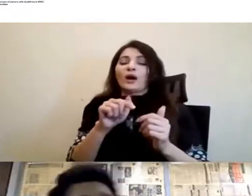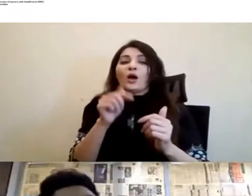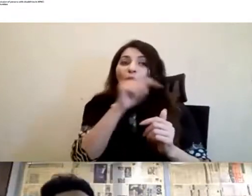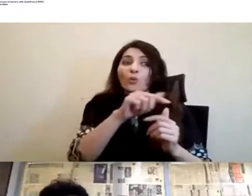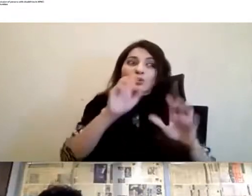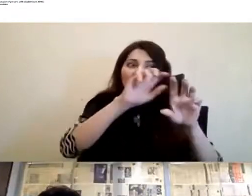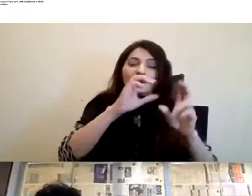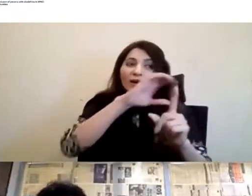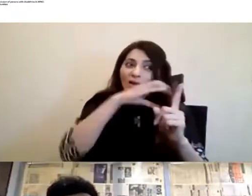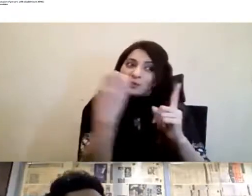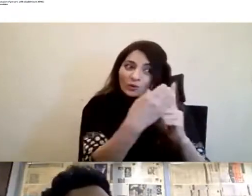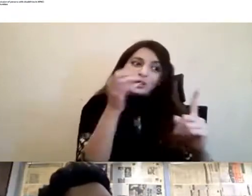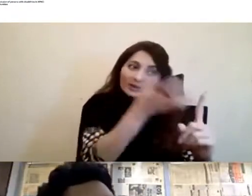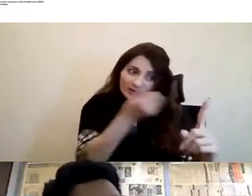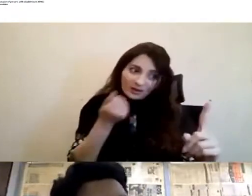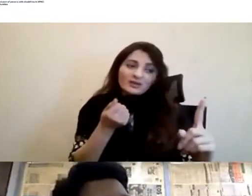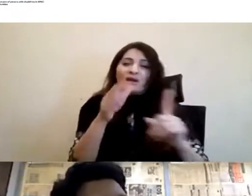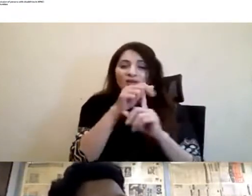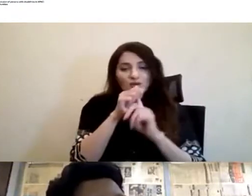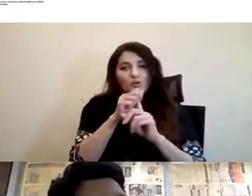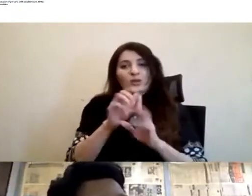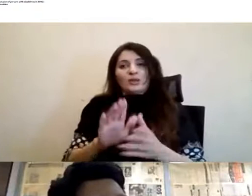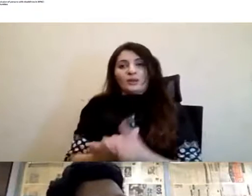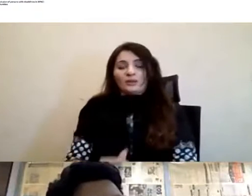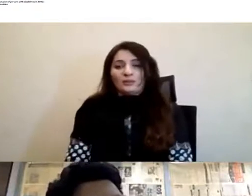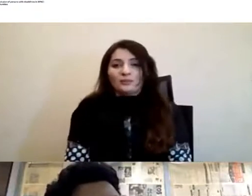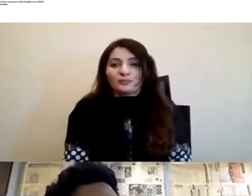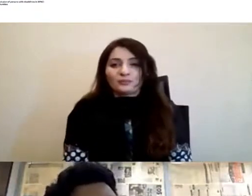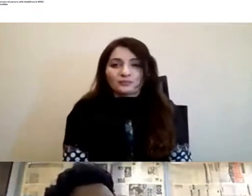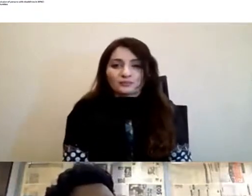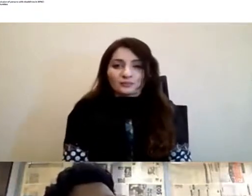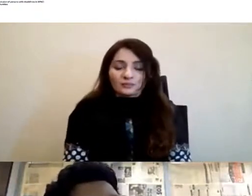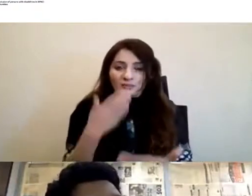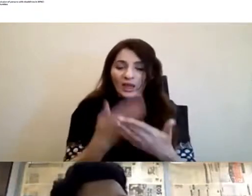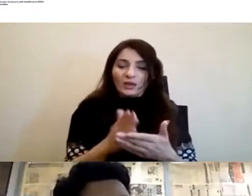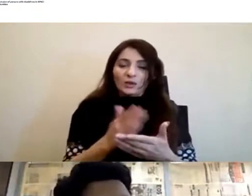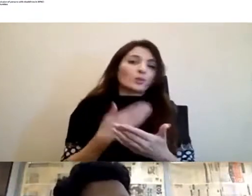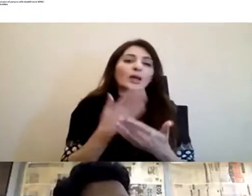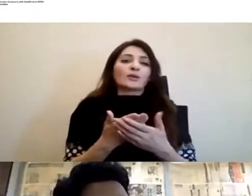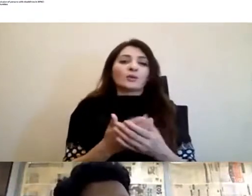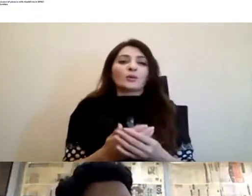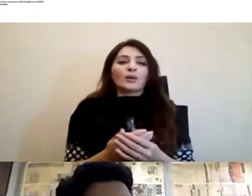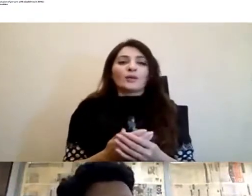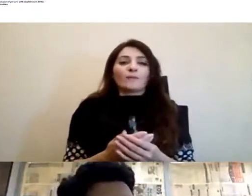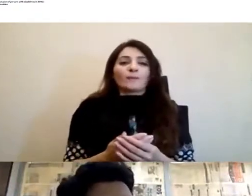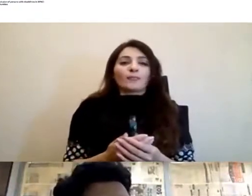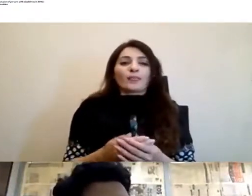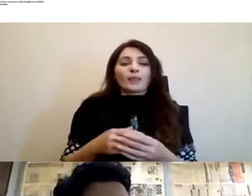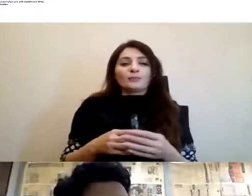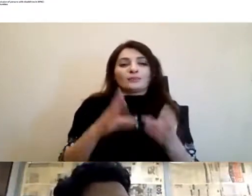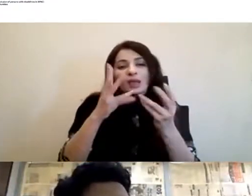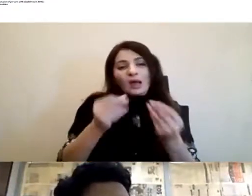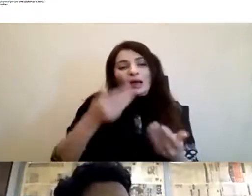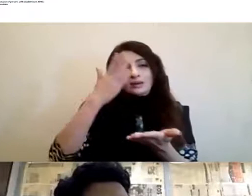perspective. Thank you so much, Ali. I want to give the last question to